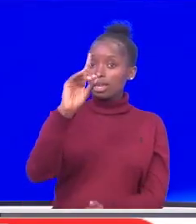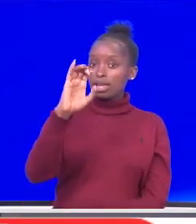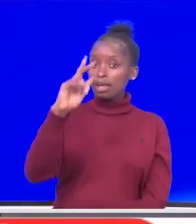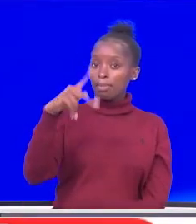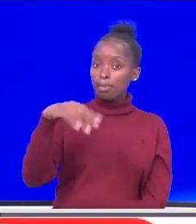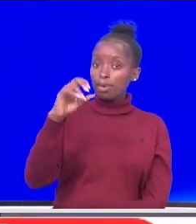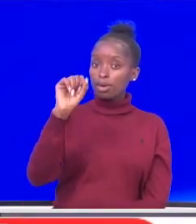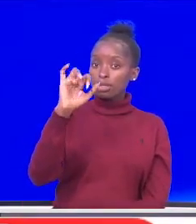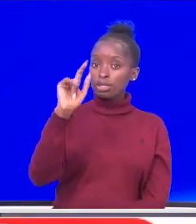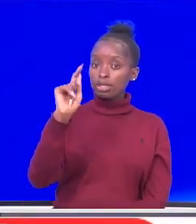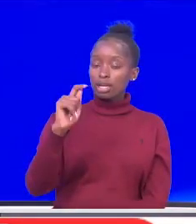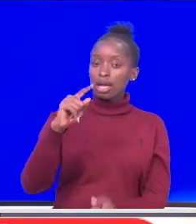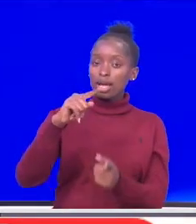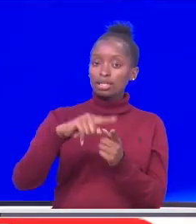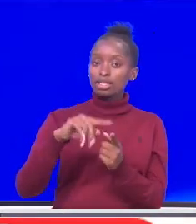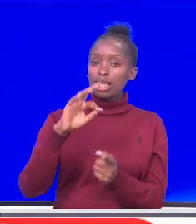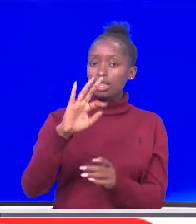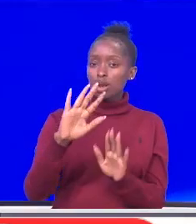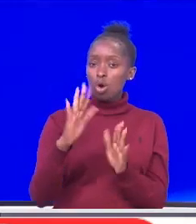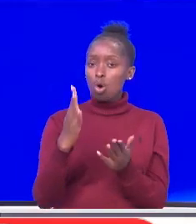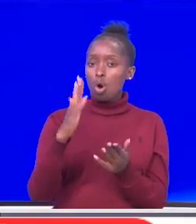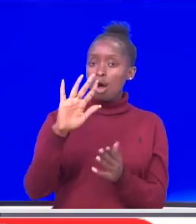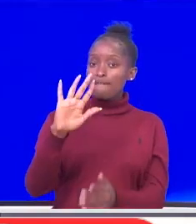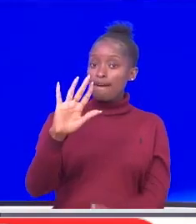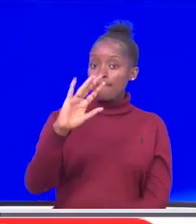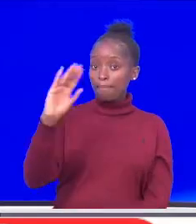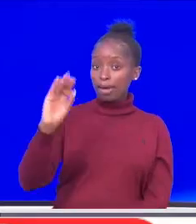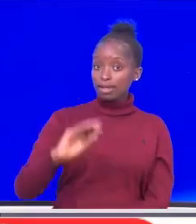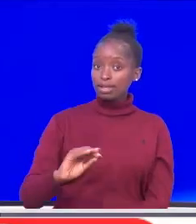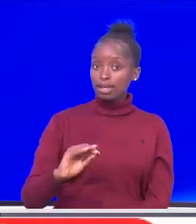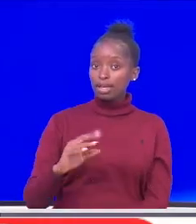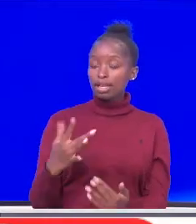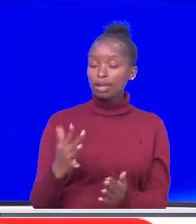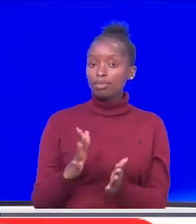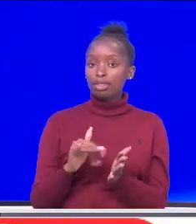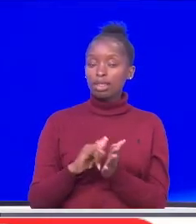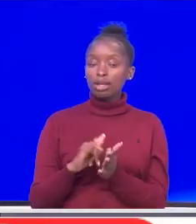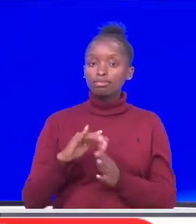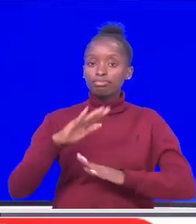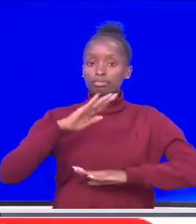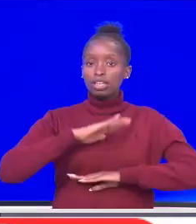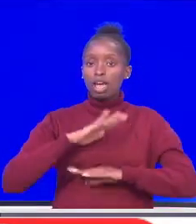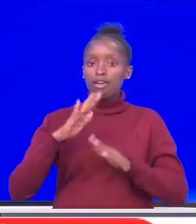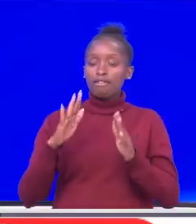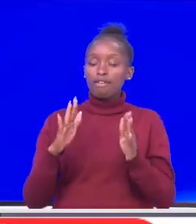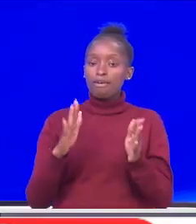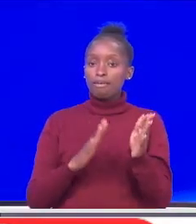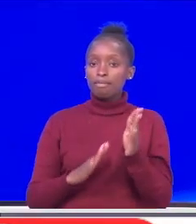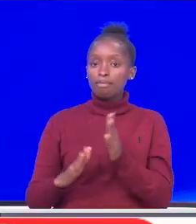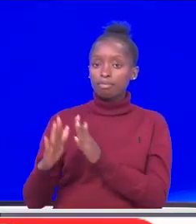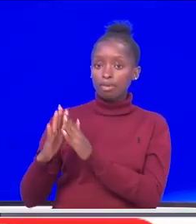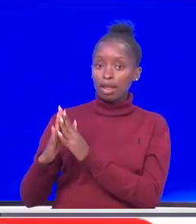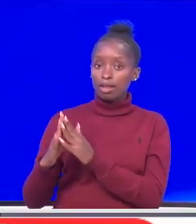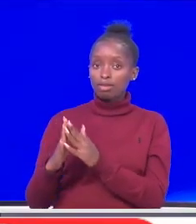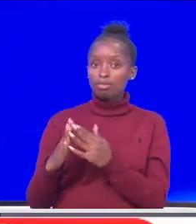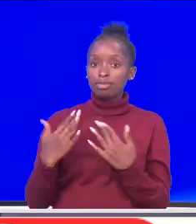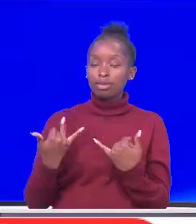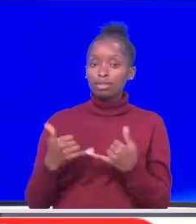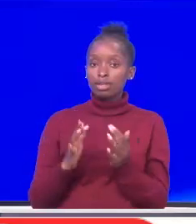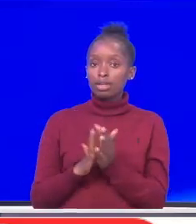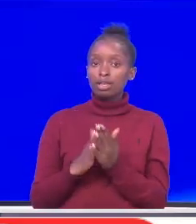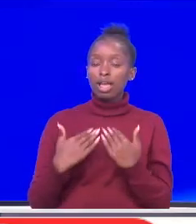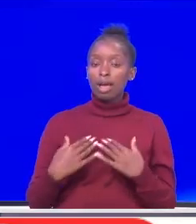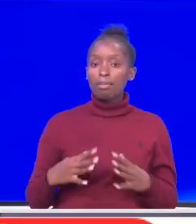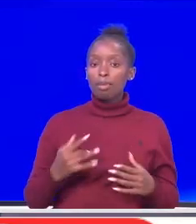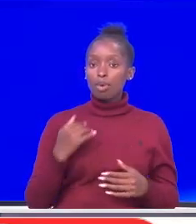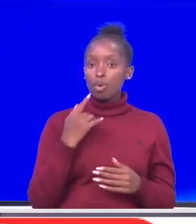to 5% in order to enable them to own the government's affordable houses so as to accommodate people with low income. This came